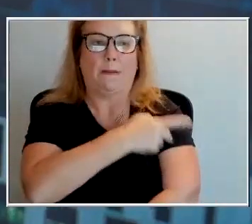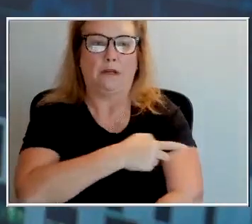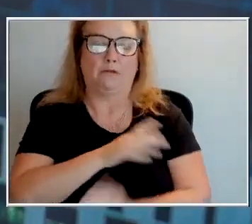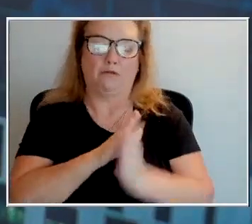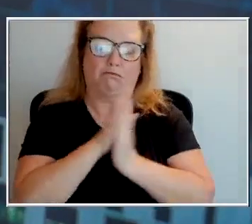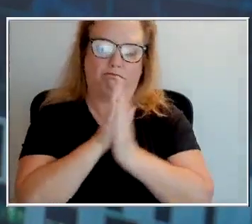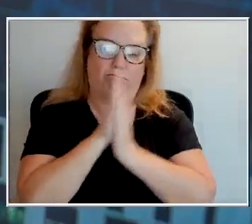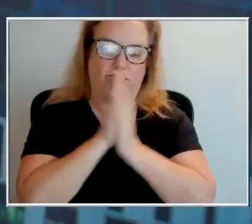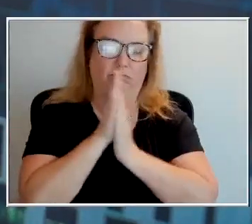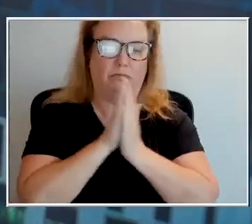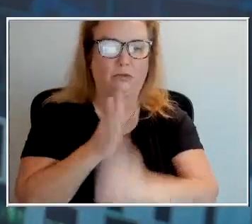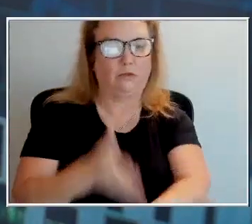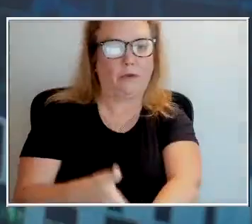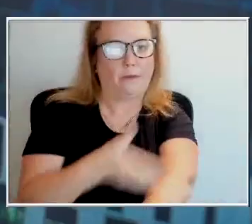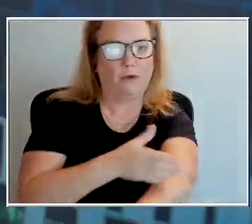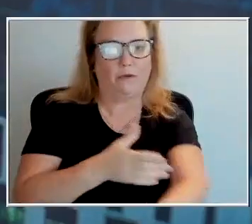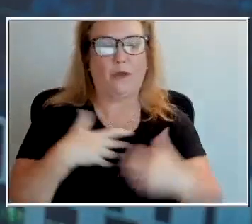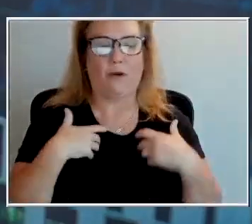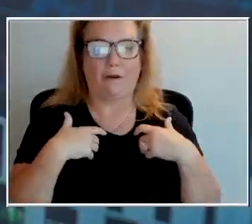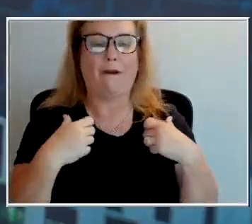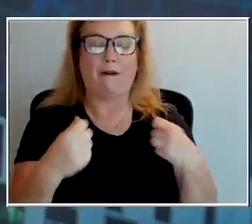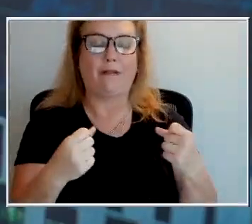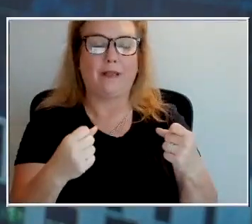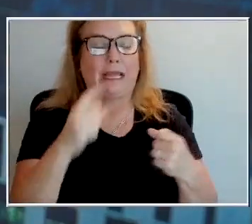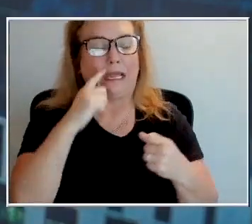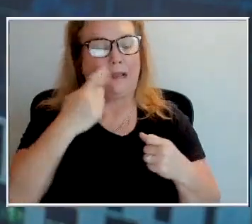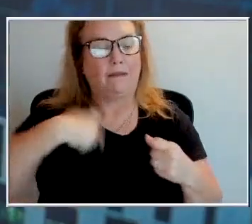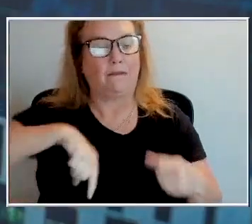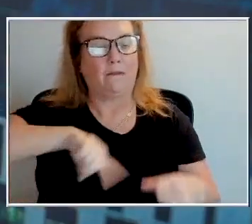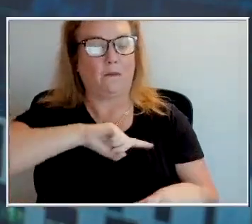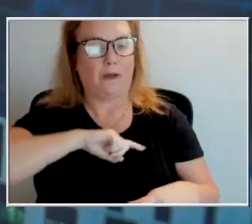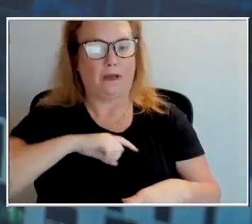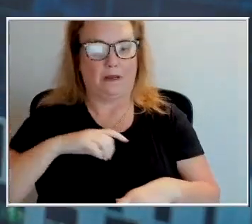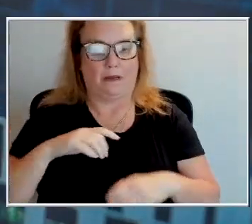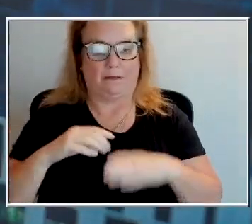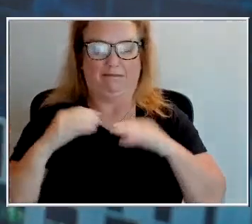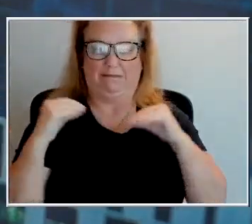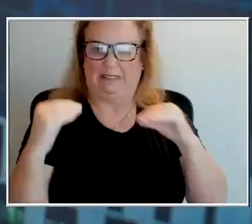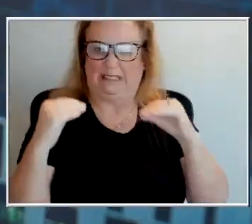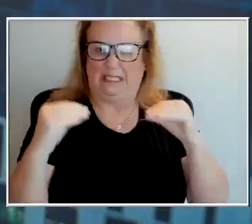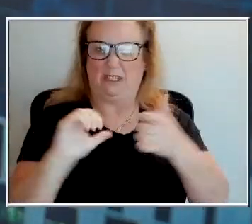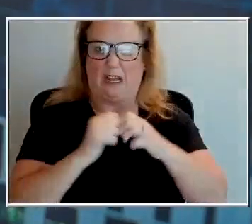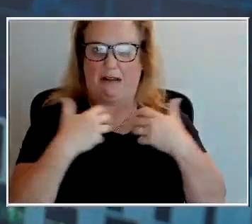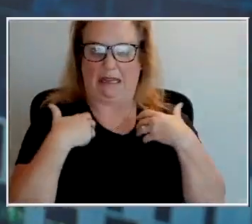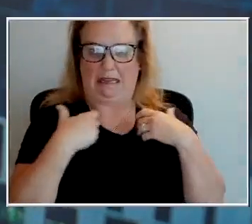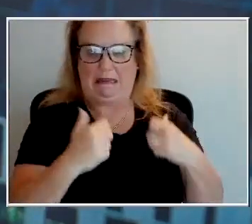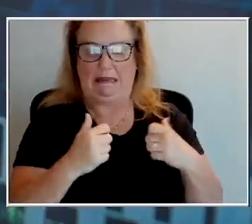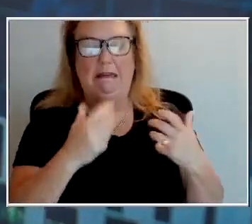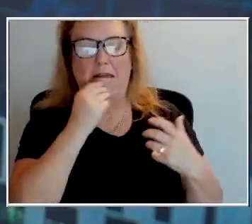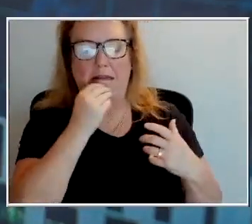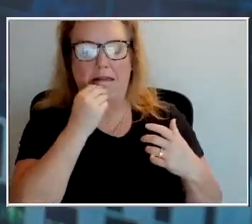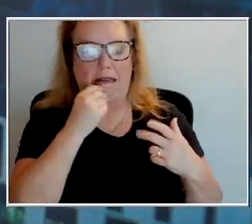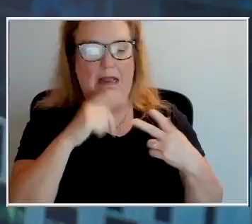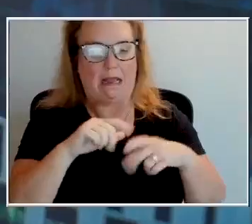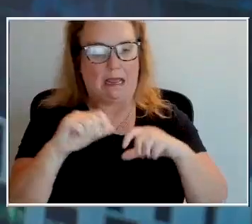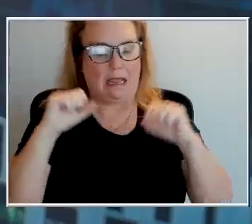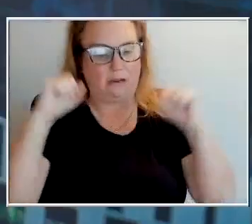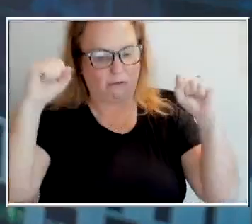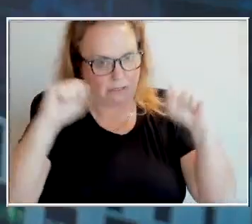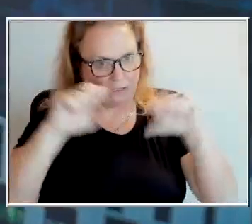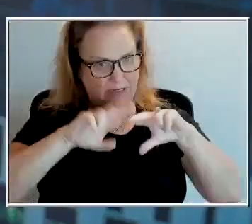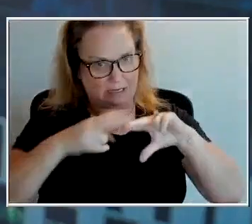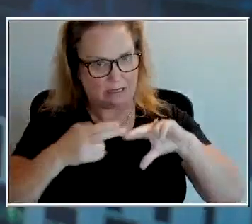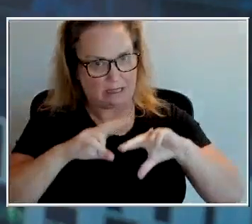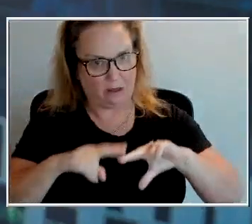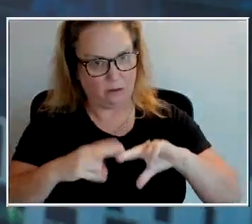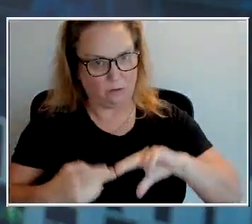to improve their health. If we coach those patients how to eat healthy and how to exercise, can they lose weight? This sounds like